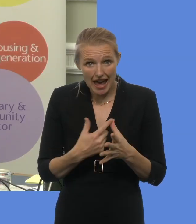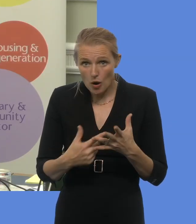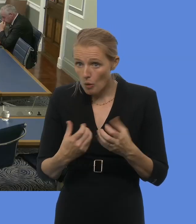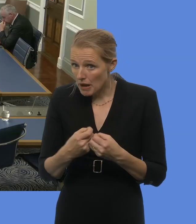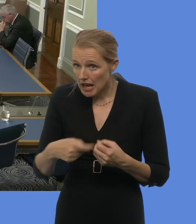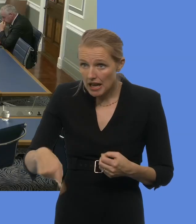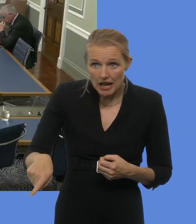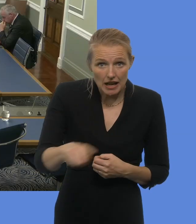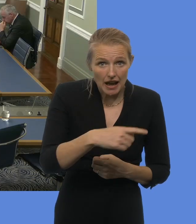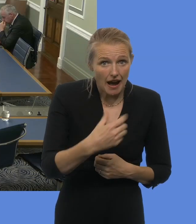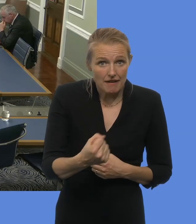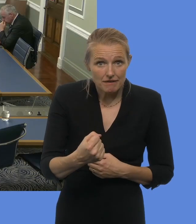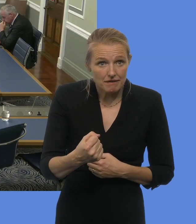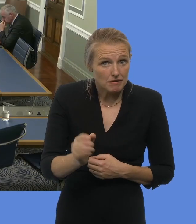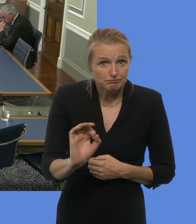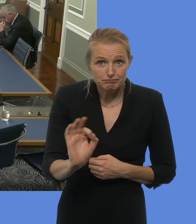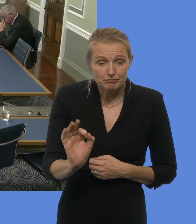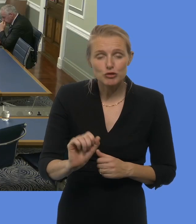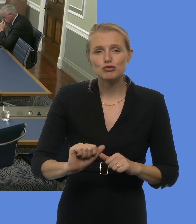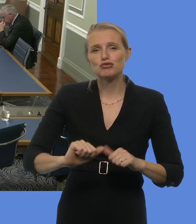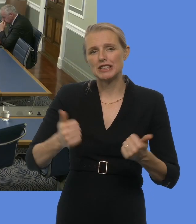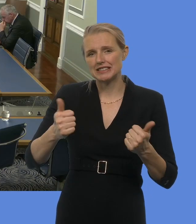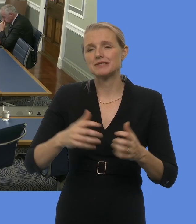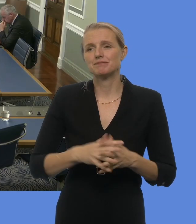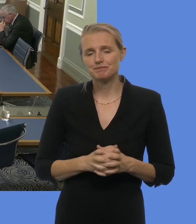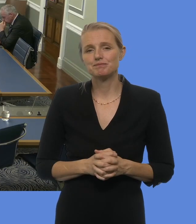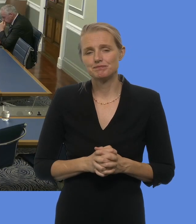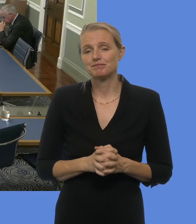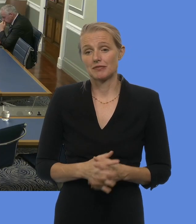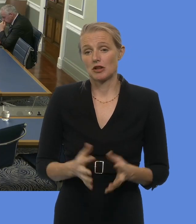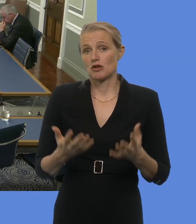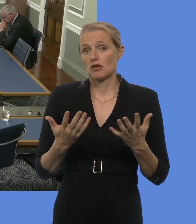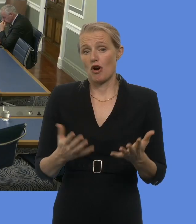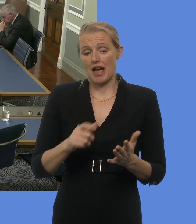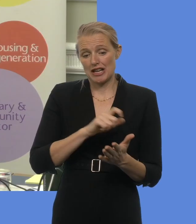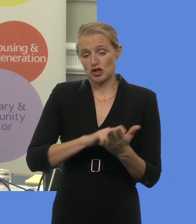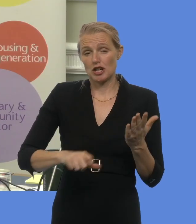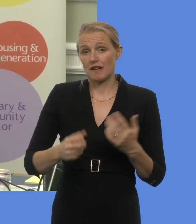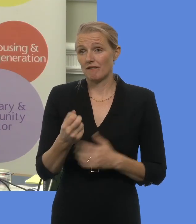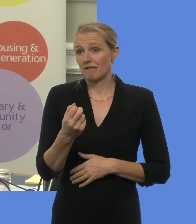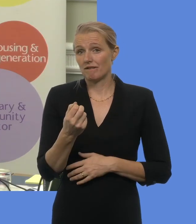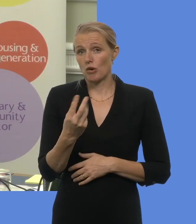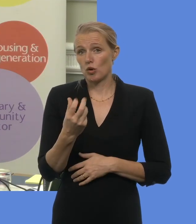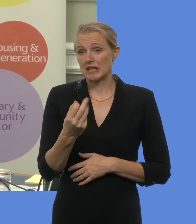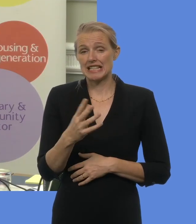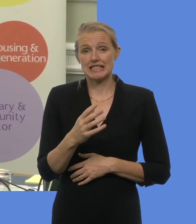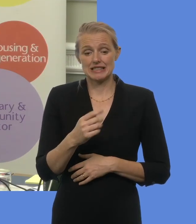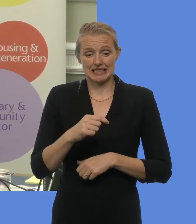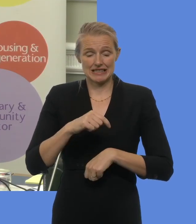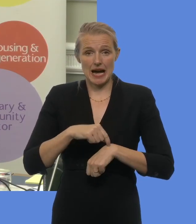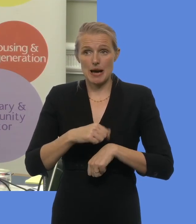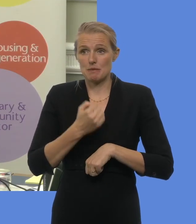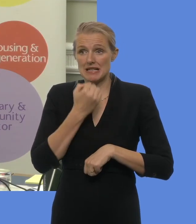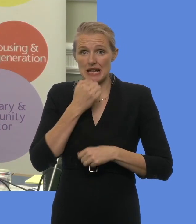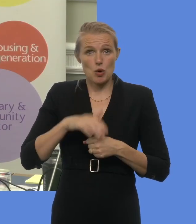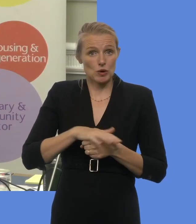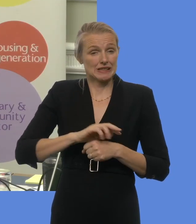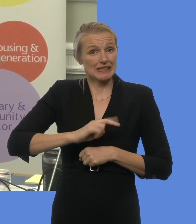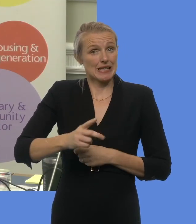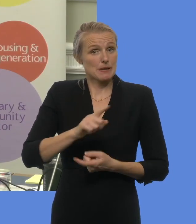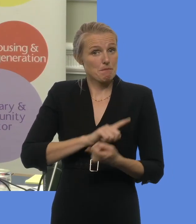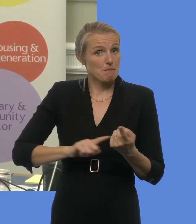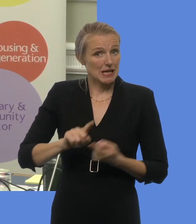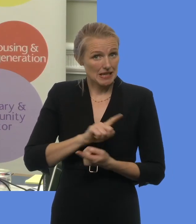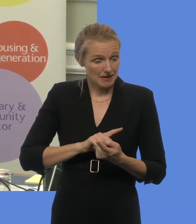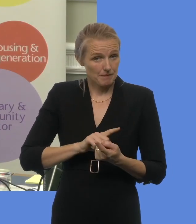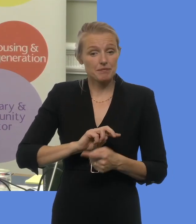business? No? Great. Okay, so that brings us to agenda item 14, which is the date and time and location of the next meeting.